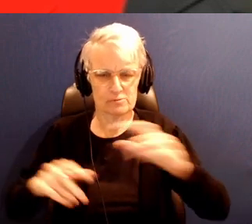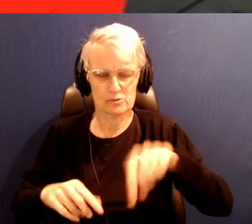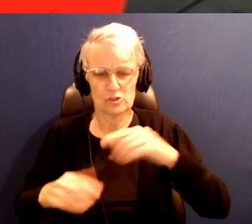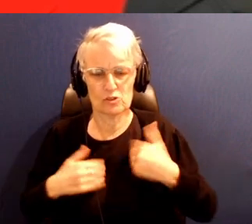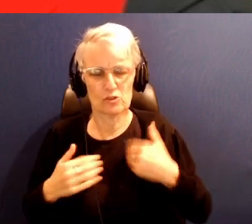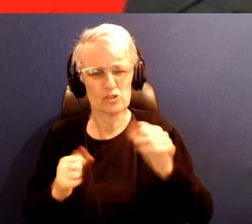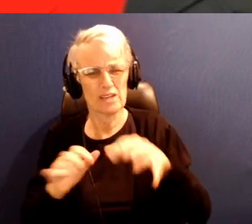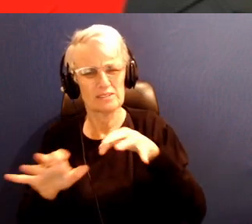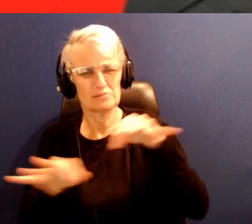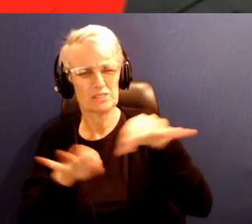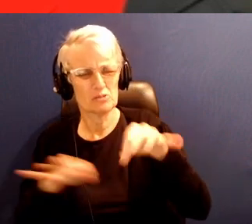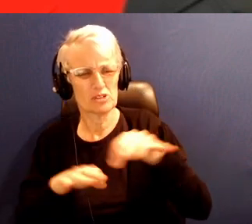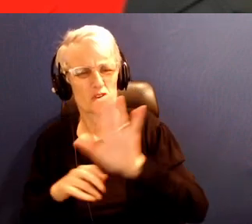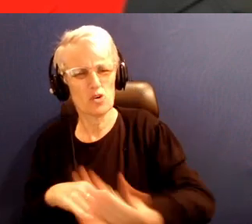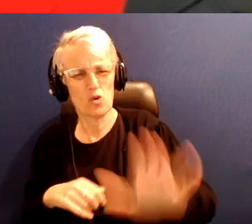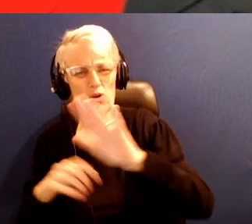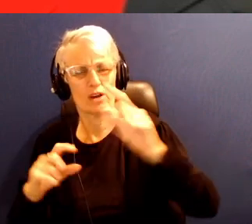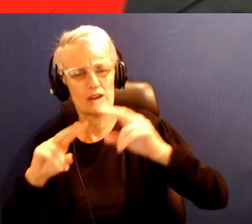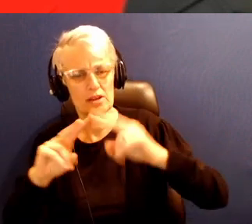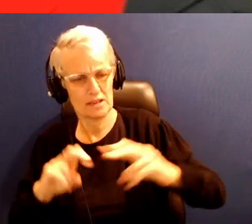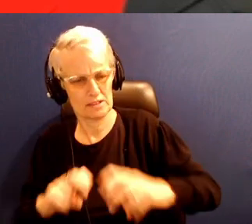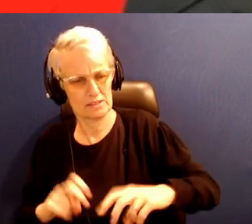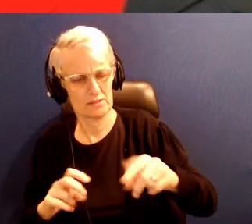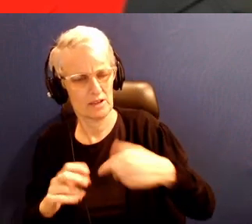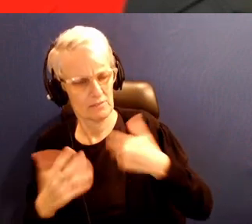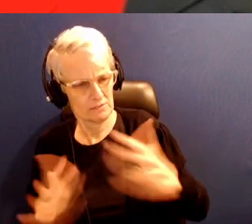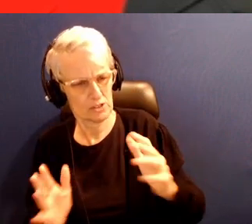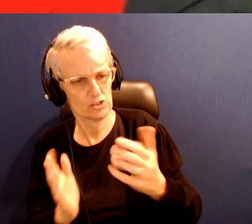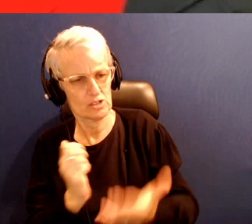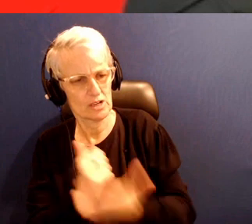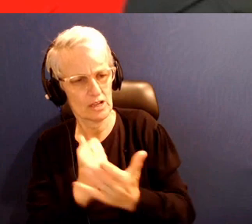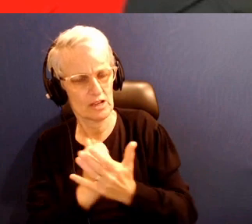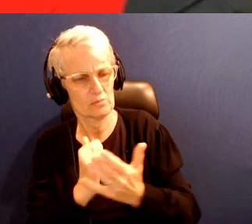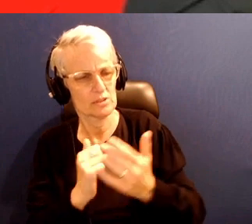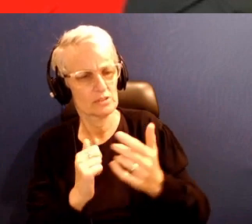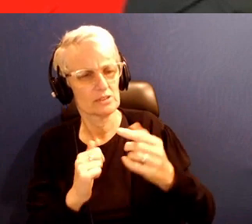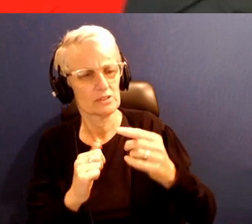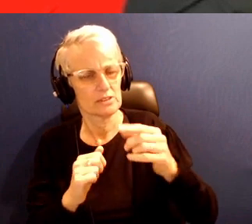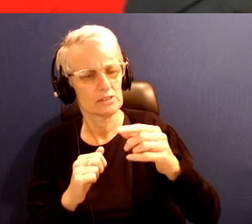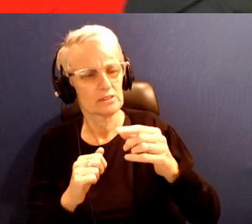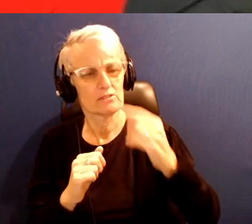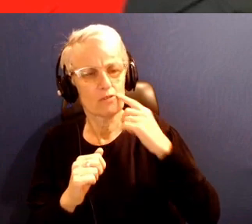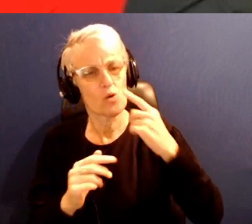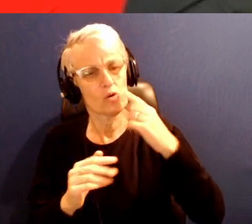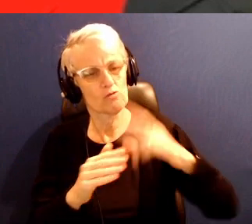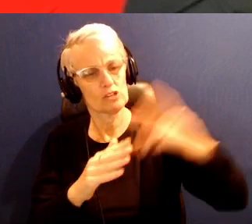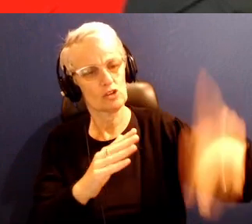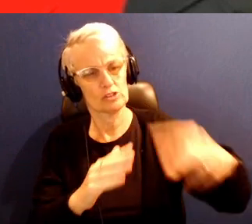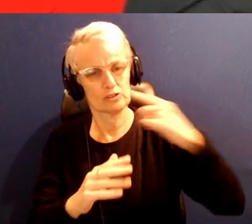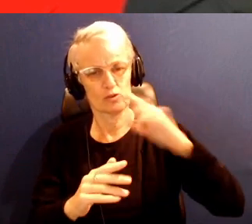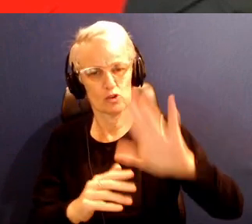can demonstrate how your analysis of these causes have helped shape the outcomes your project will seek to